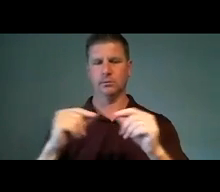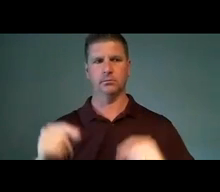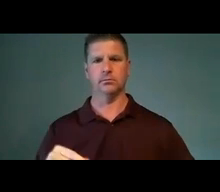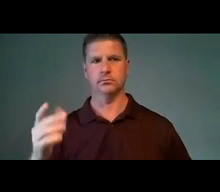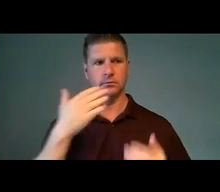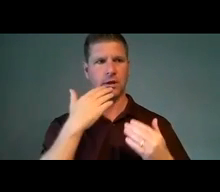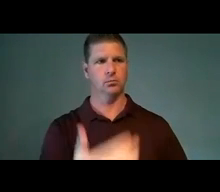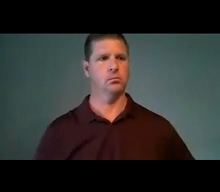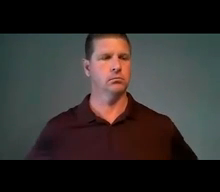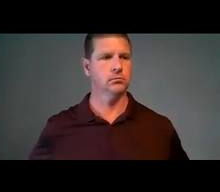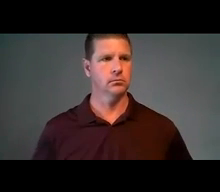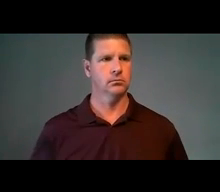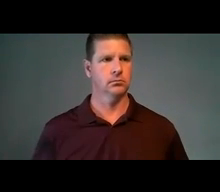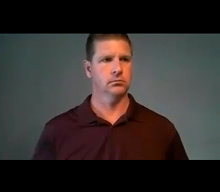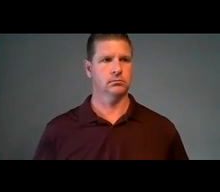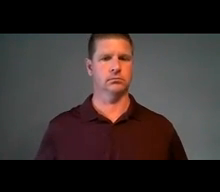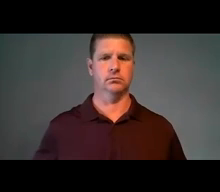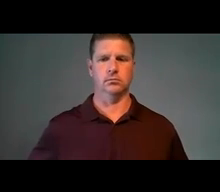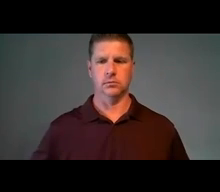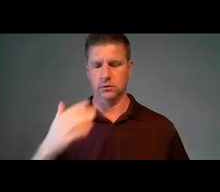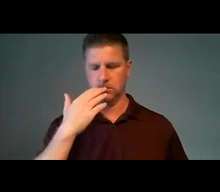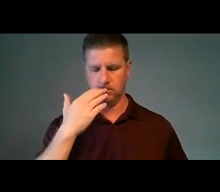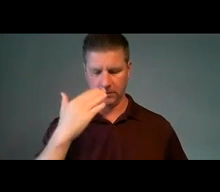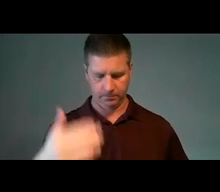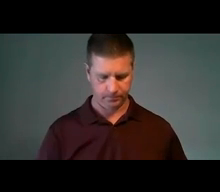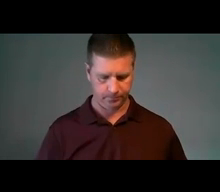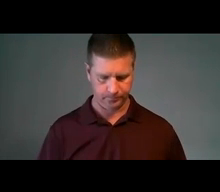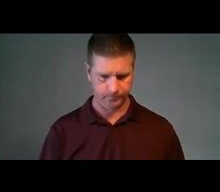Thank you. Thank you very much.